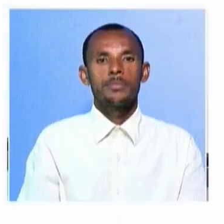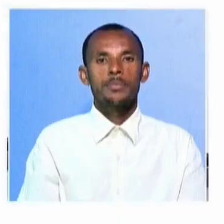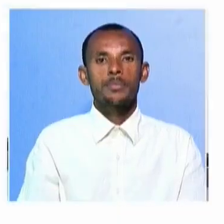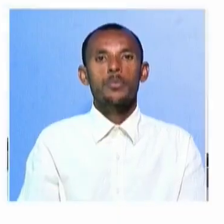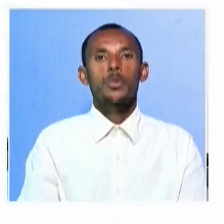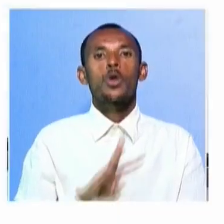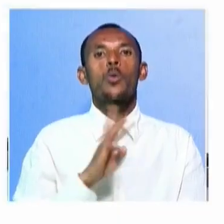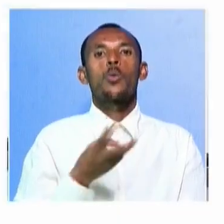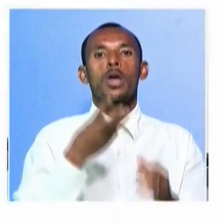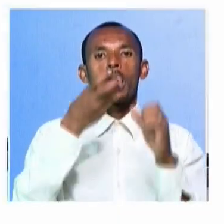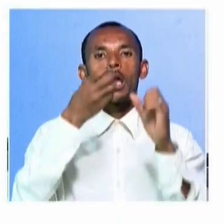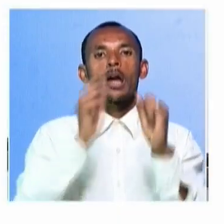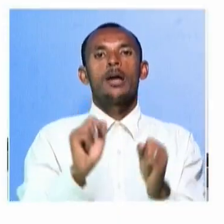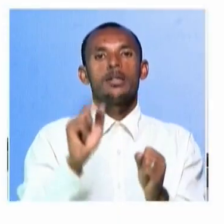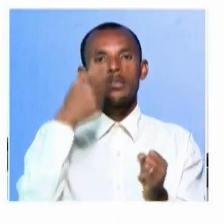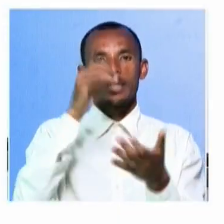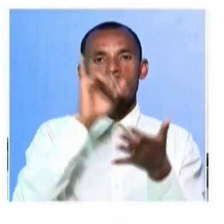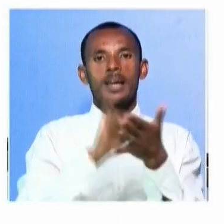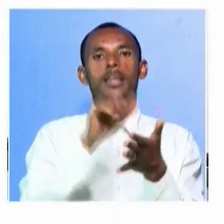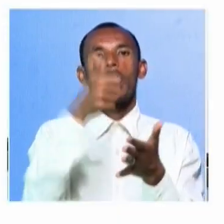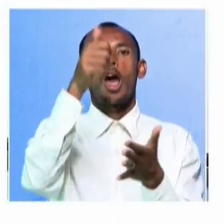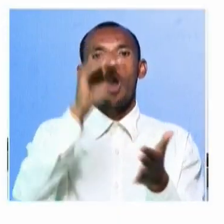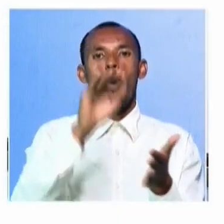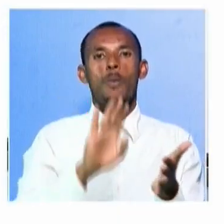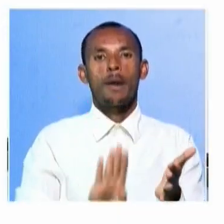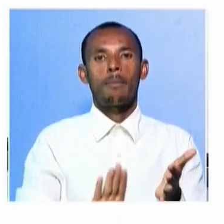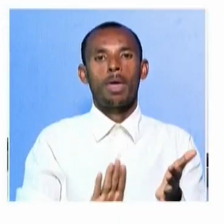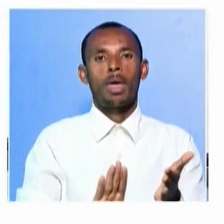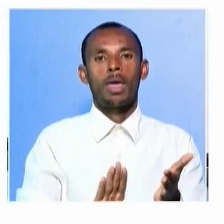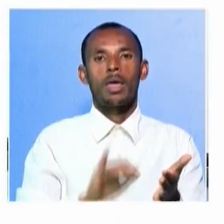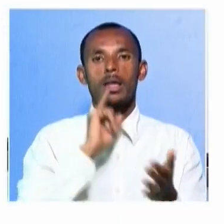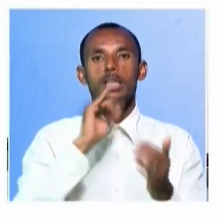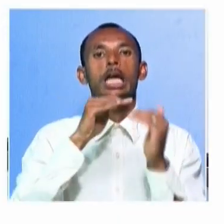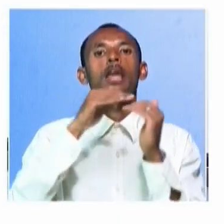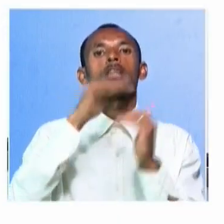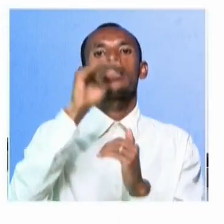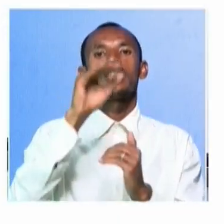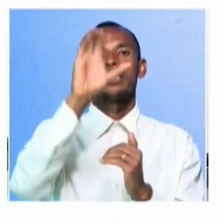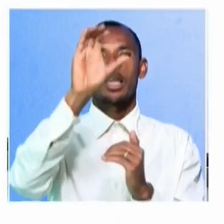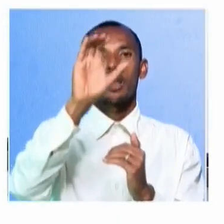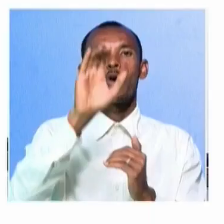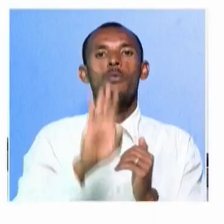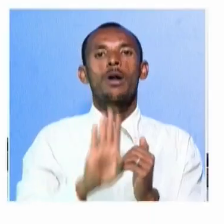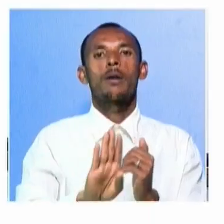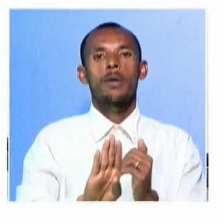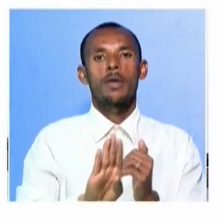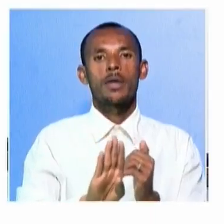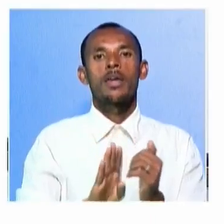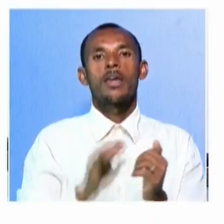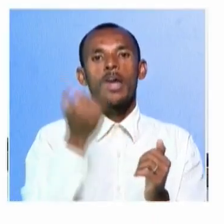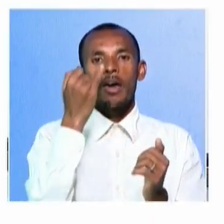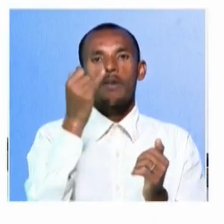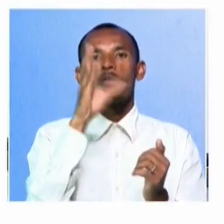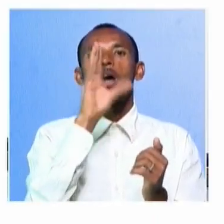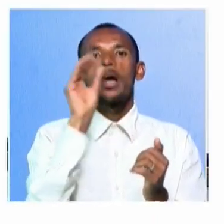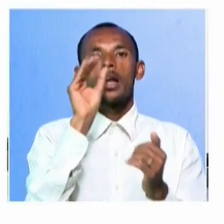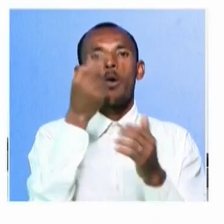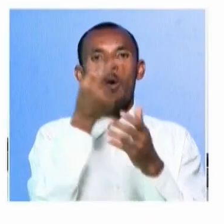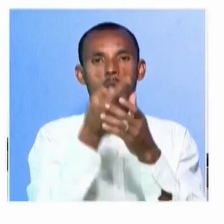we can say that a over b is greater than c over b if and